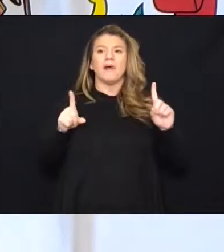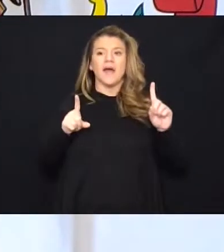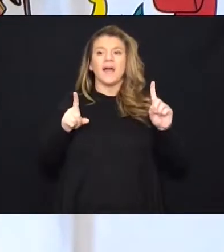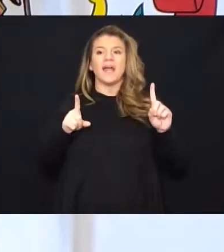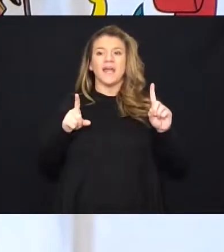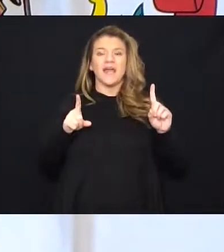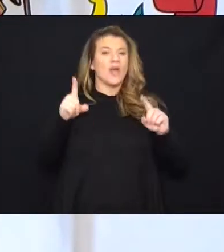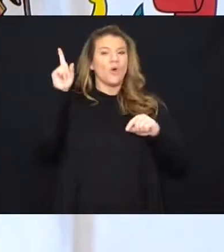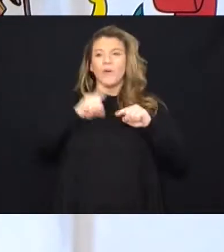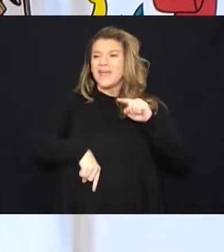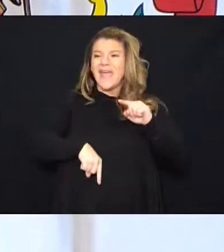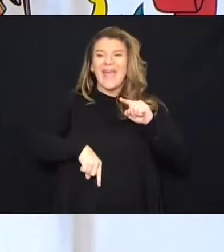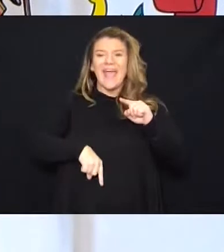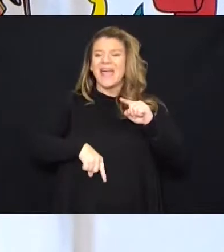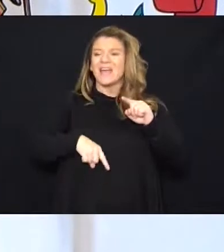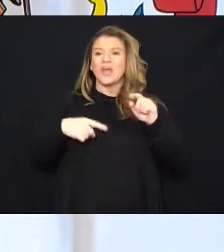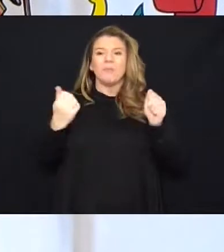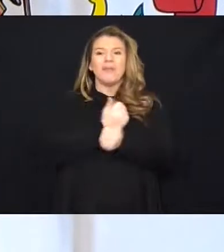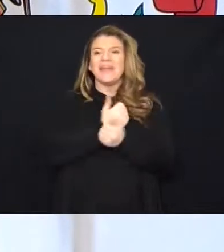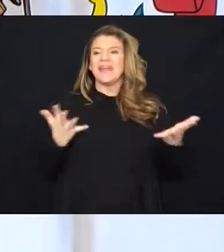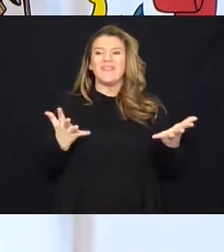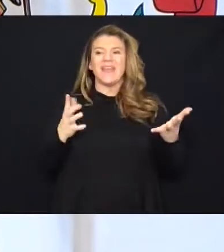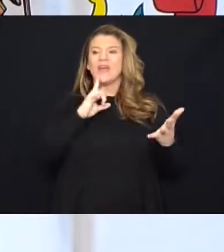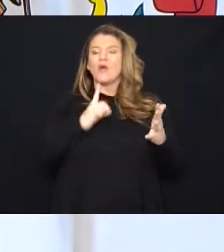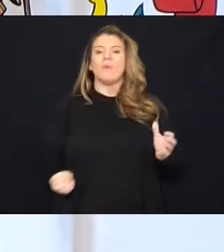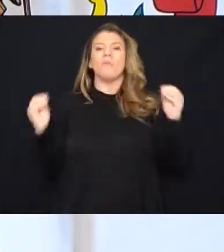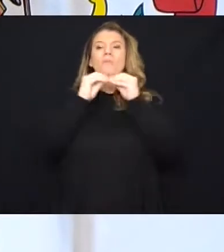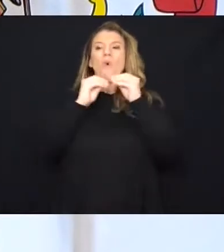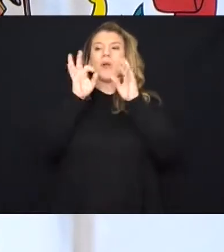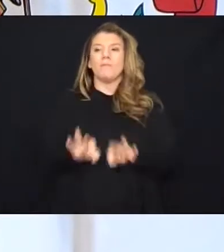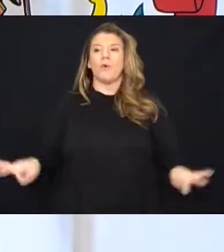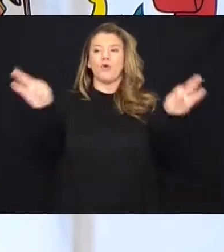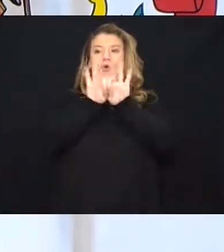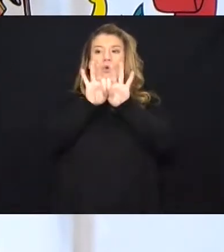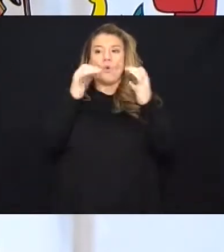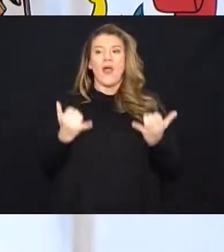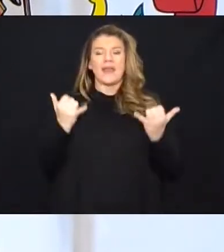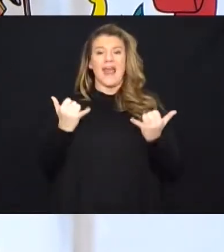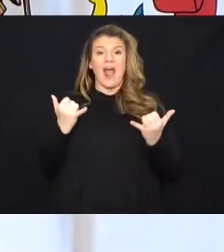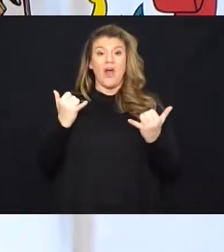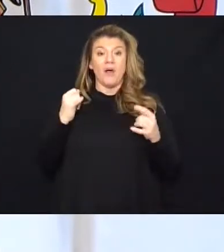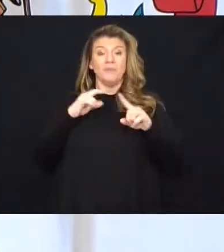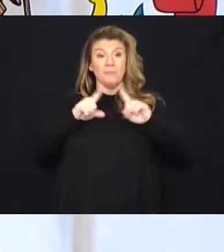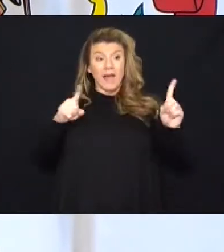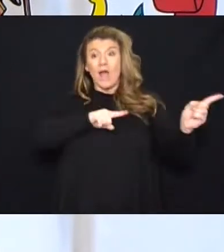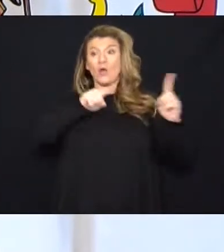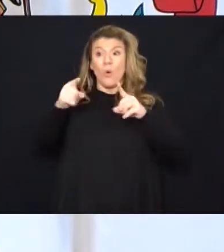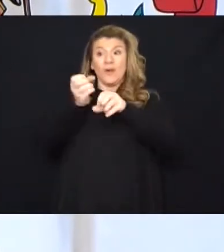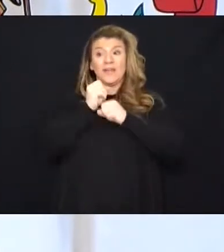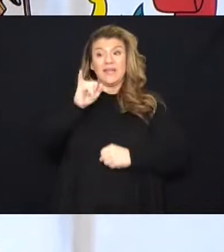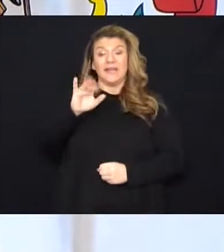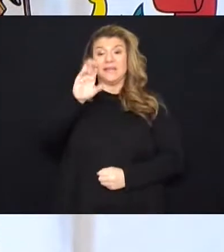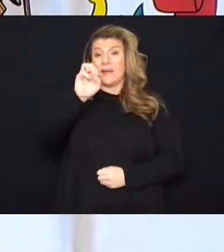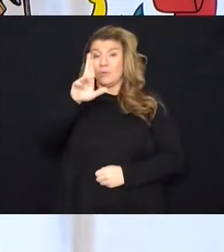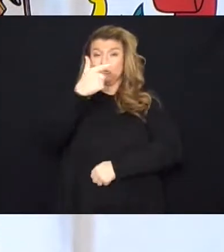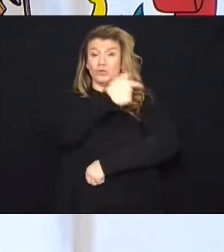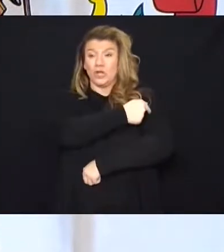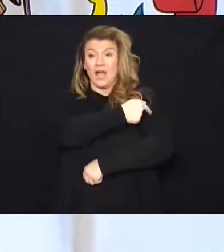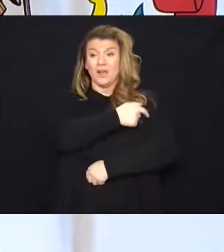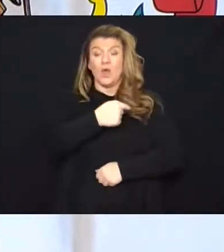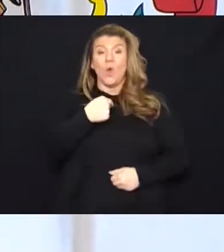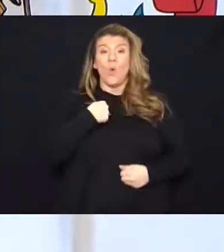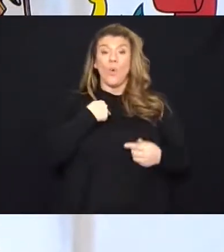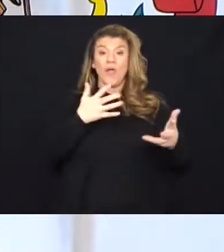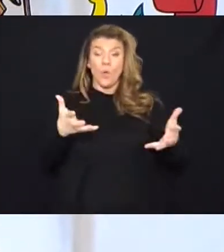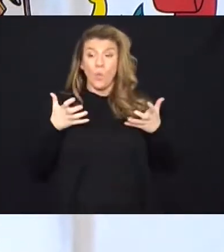there can't be anything, in my opinion, more important right now than getting your booster shot. That's all there is to it. We want to get you